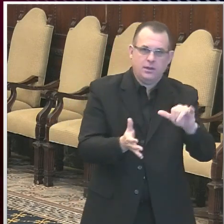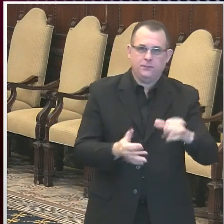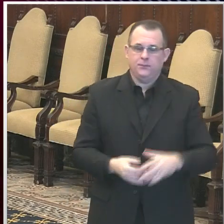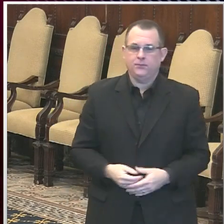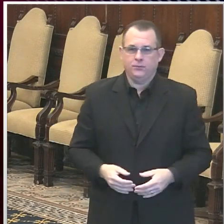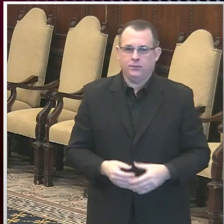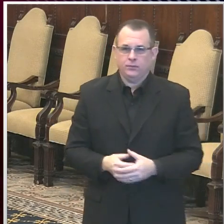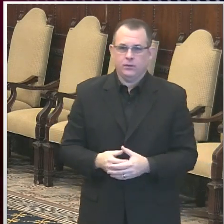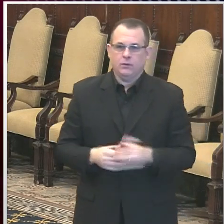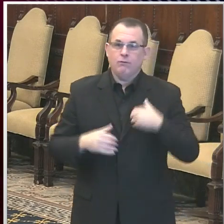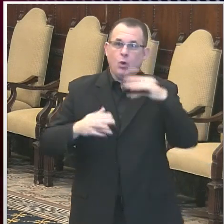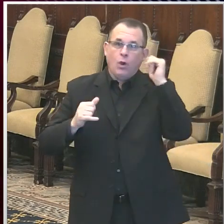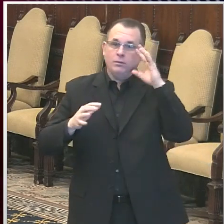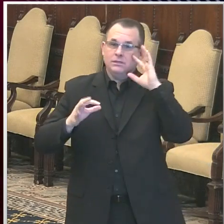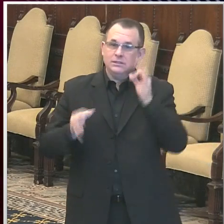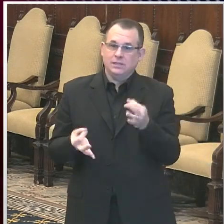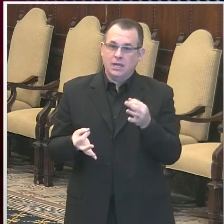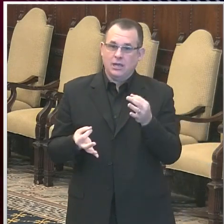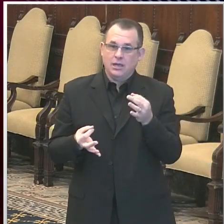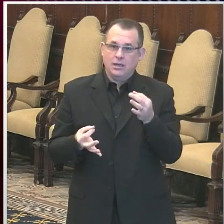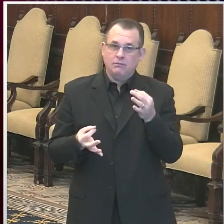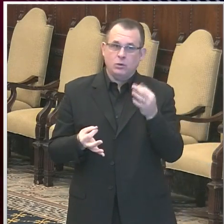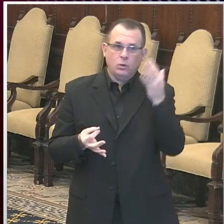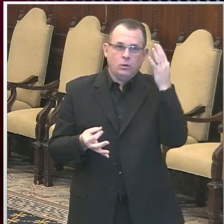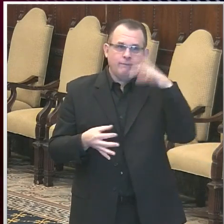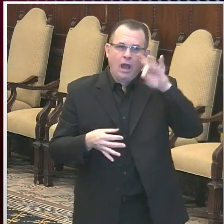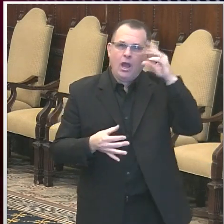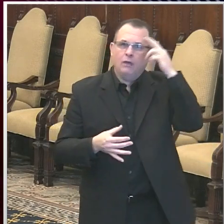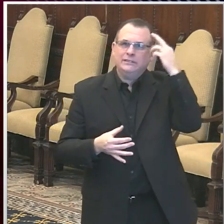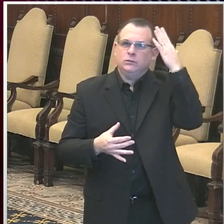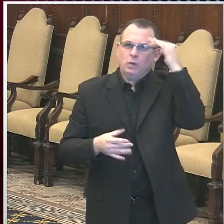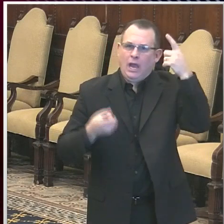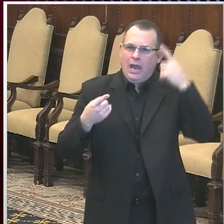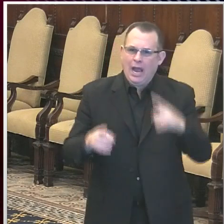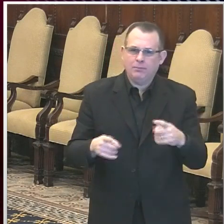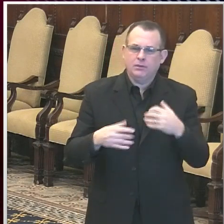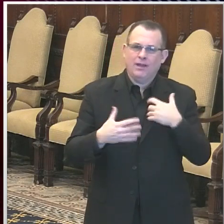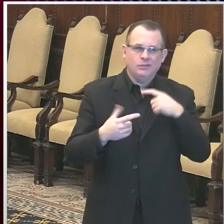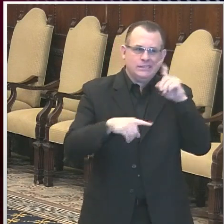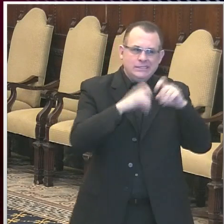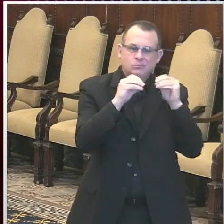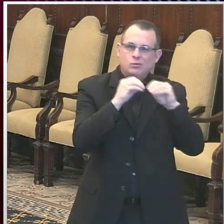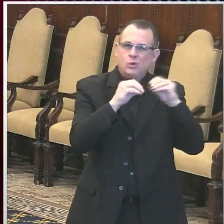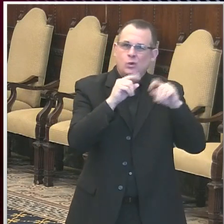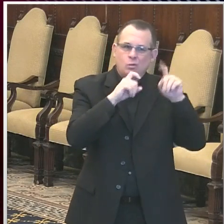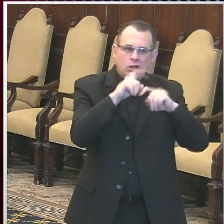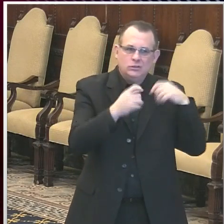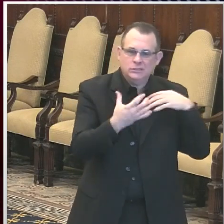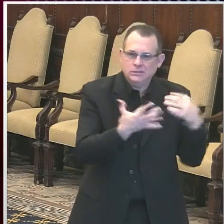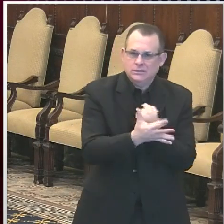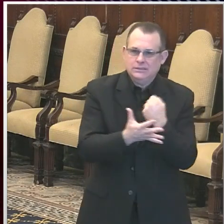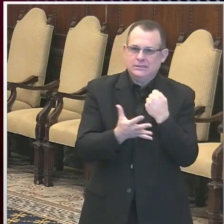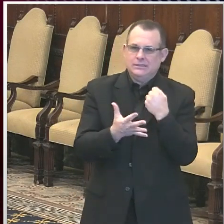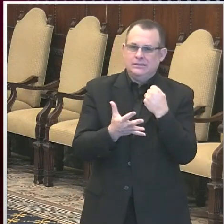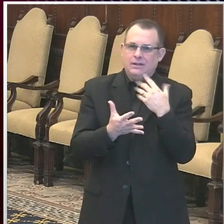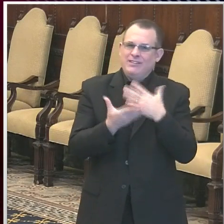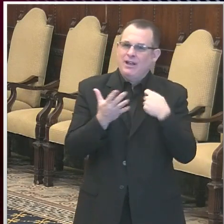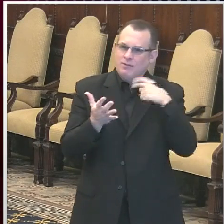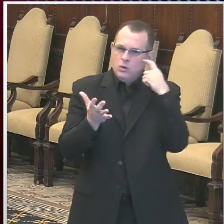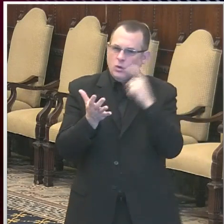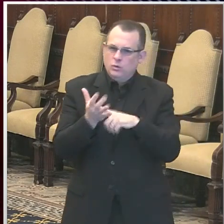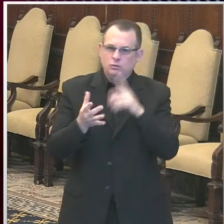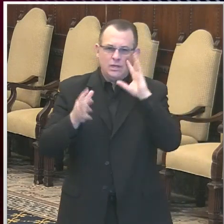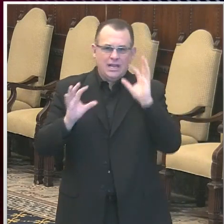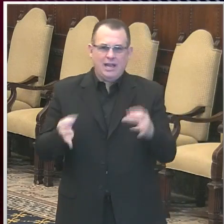the cause and exactly what happened in the near future. And I think the one thing this is an absolute tragedy, and